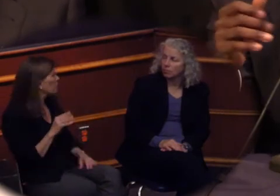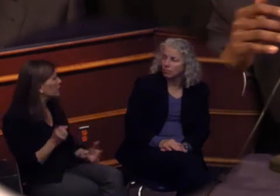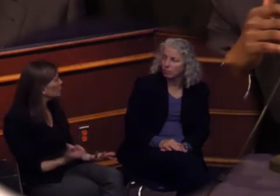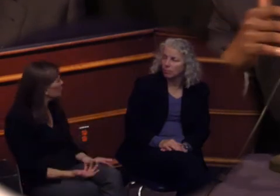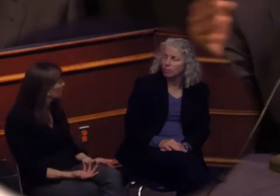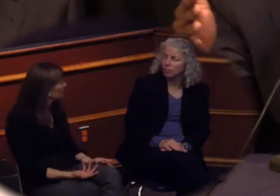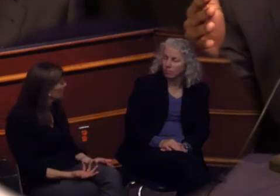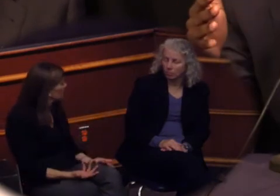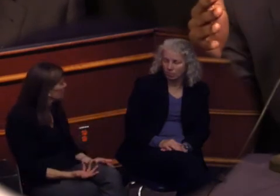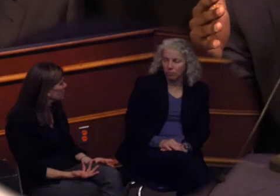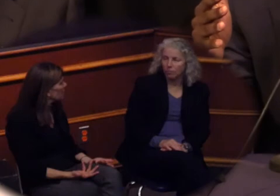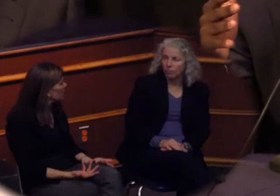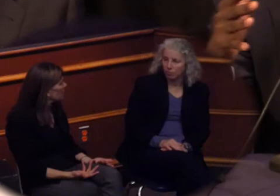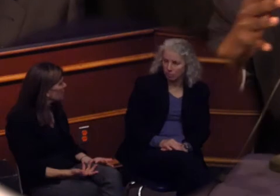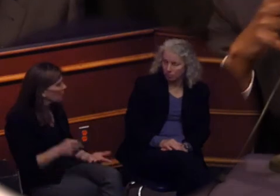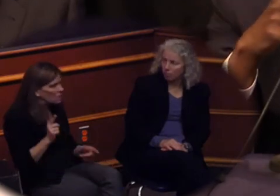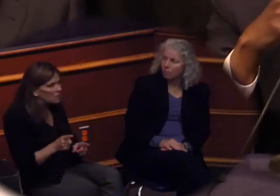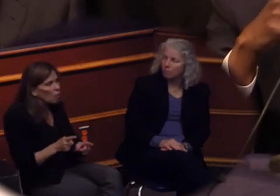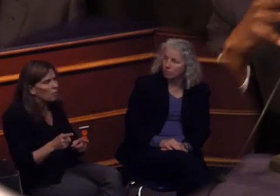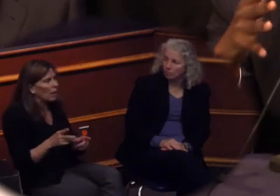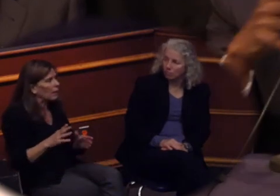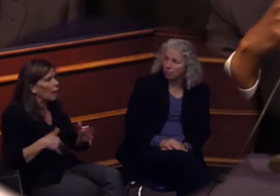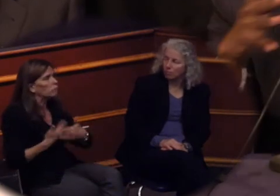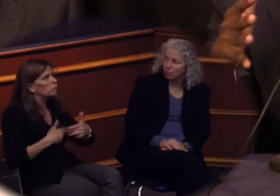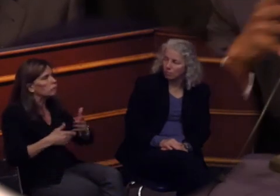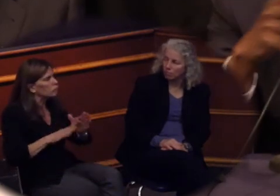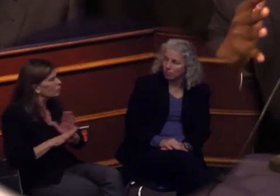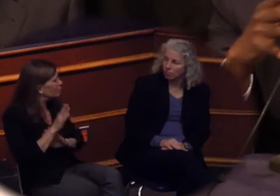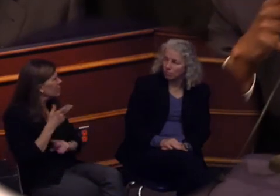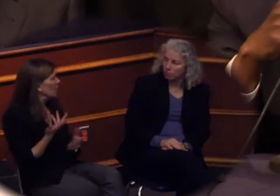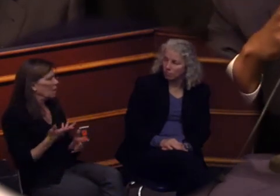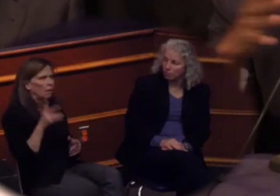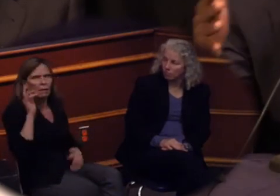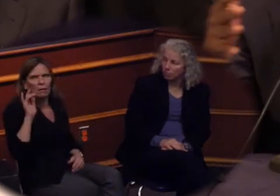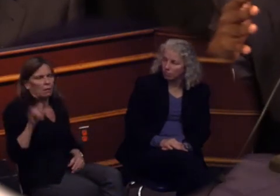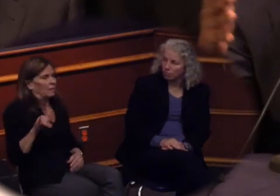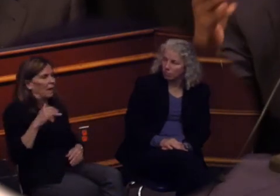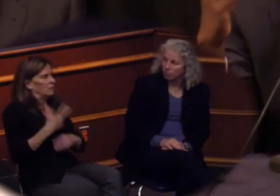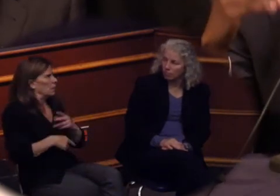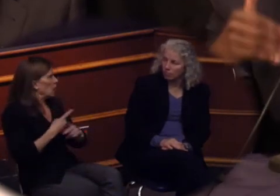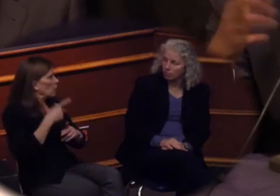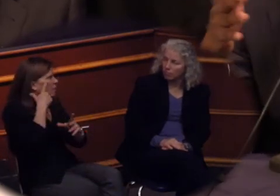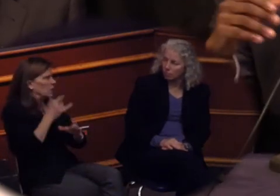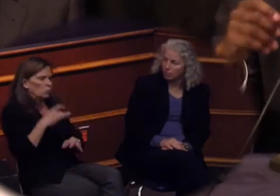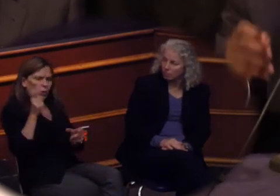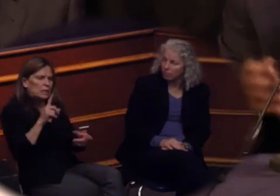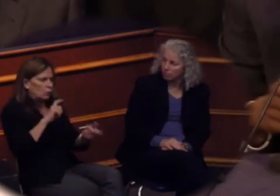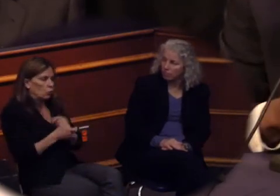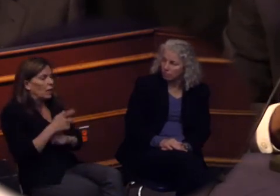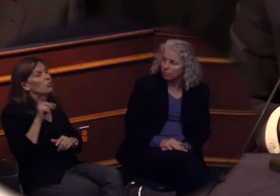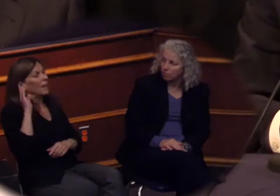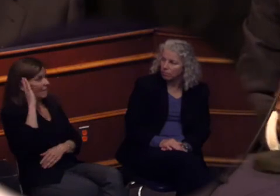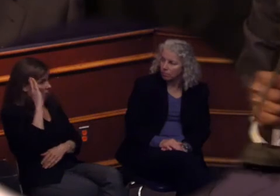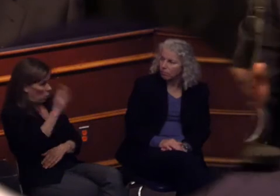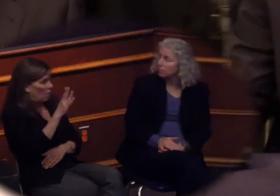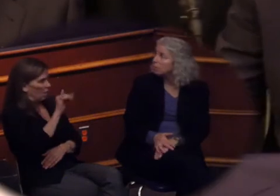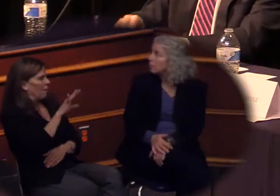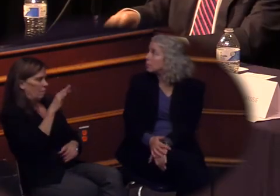So that we can scale those up. These are the types of decisions that need to change, and they would if I were the governor.